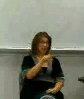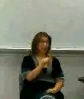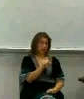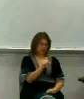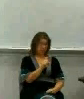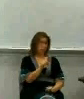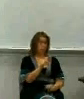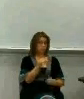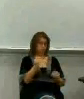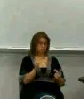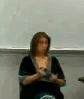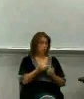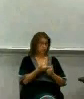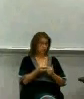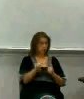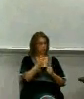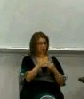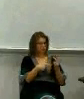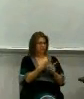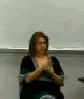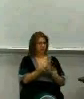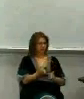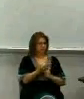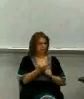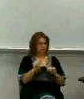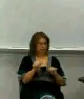Photosynthetic, right? And what other type of organism can do it?